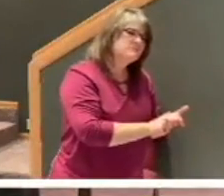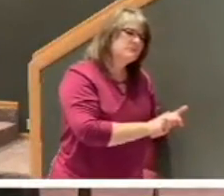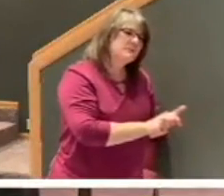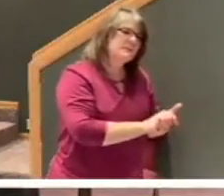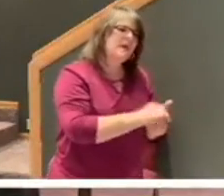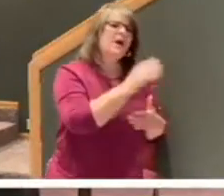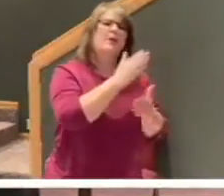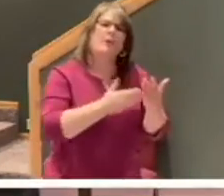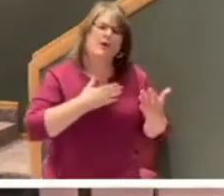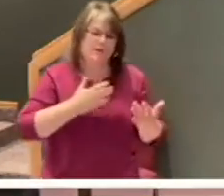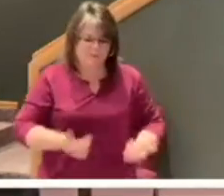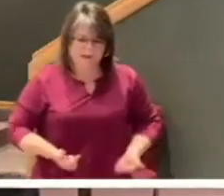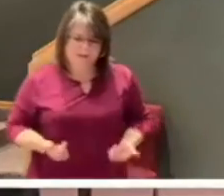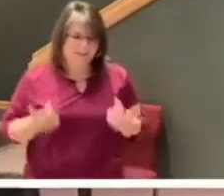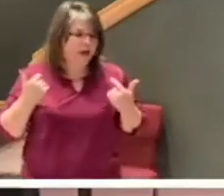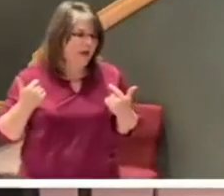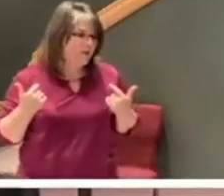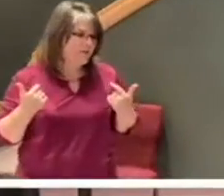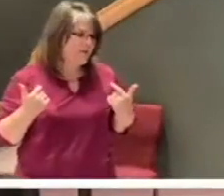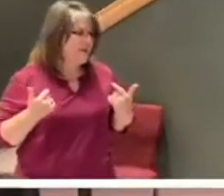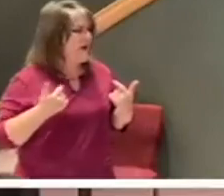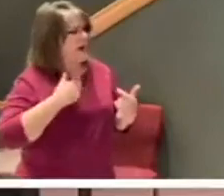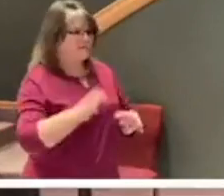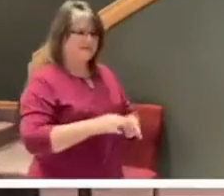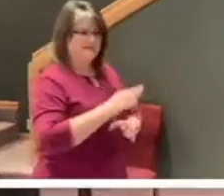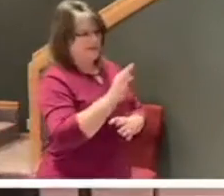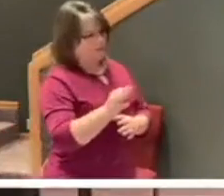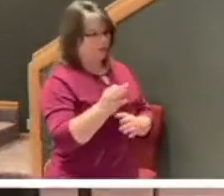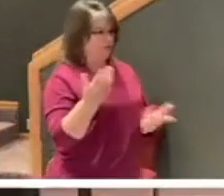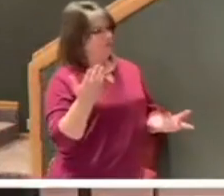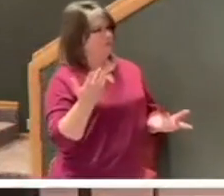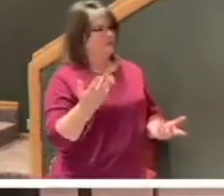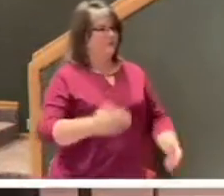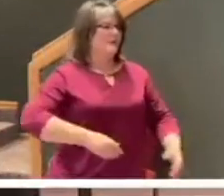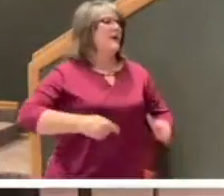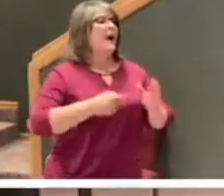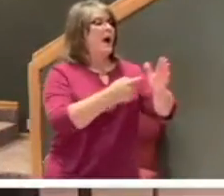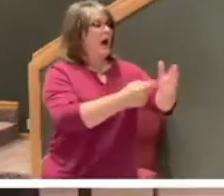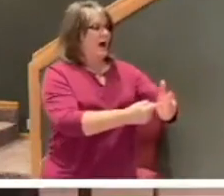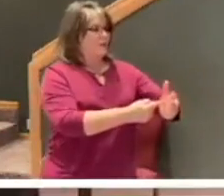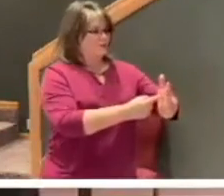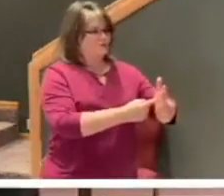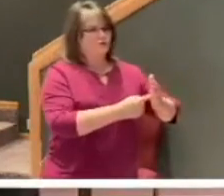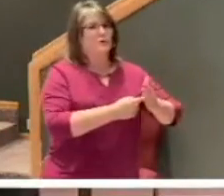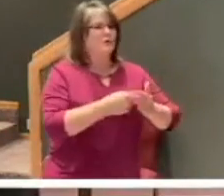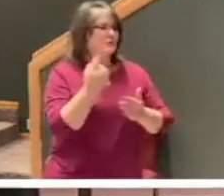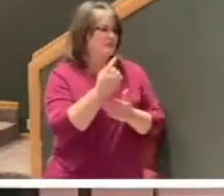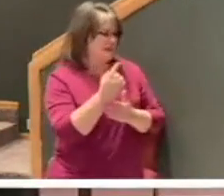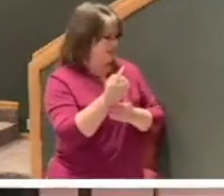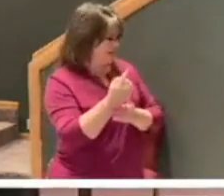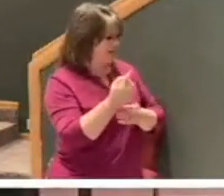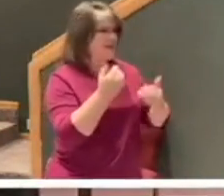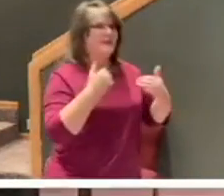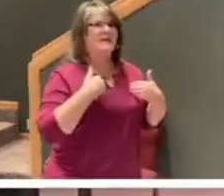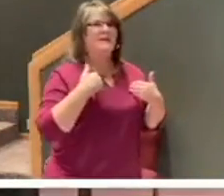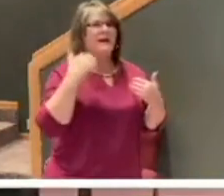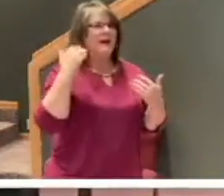a part of my life. I'm spiritual after all. Let me show you a little graph thing that I've come up with that I think